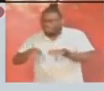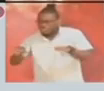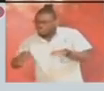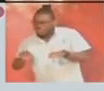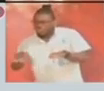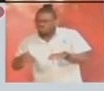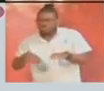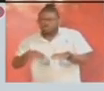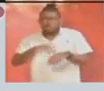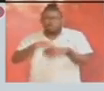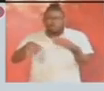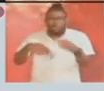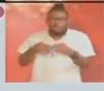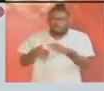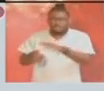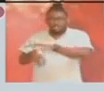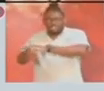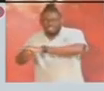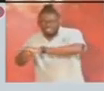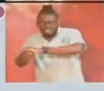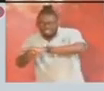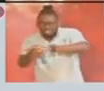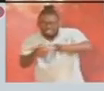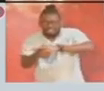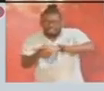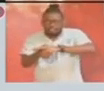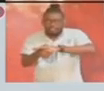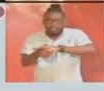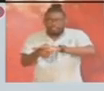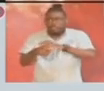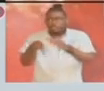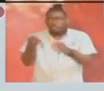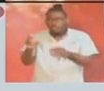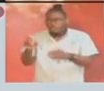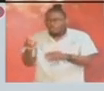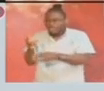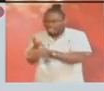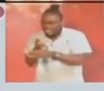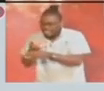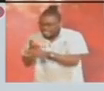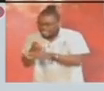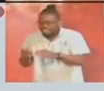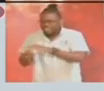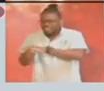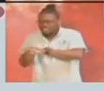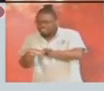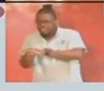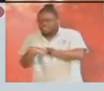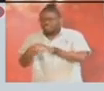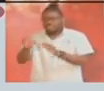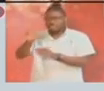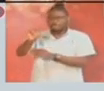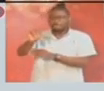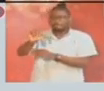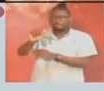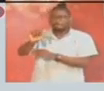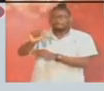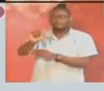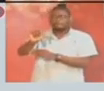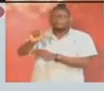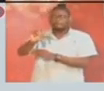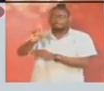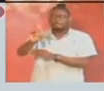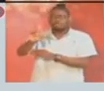still go on to their beaches in Matura, Grand River, wherever that